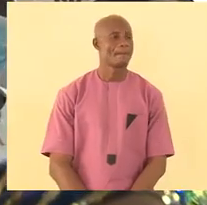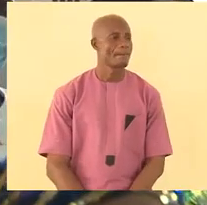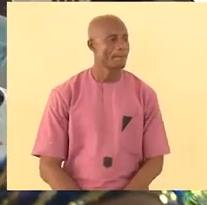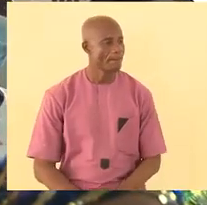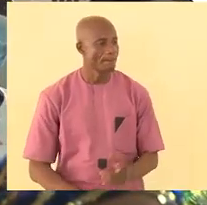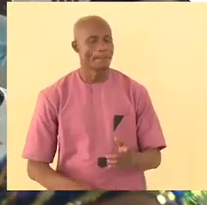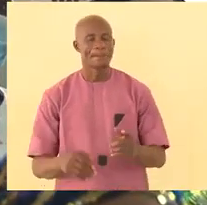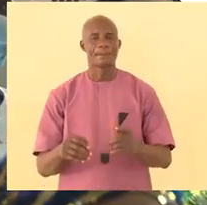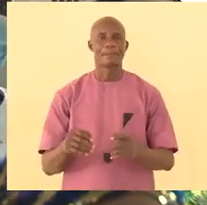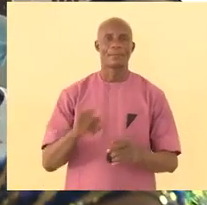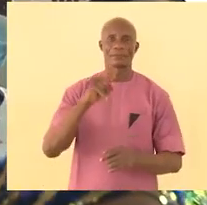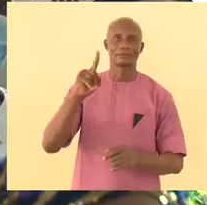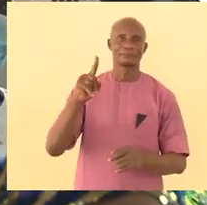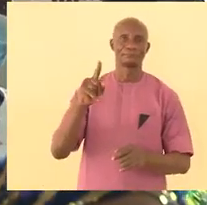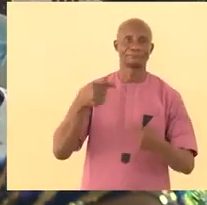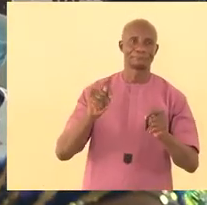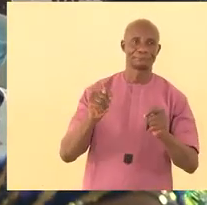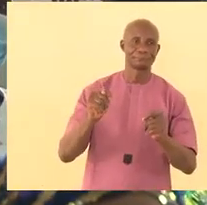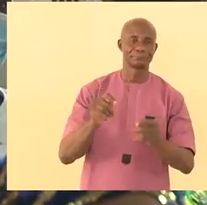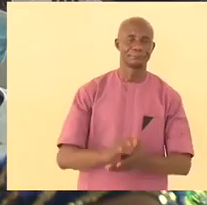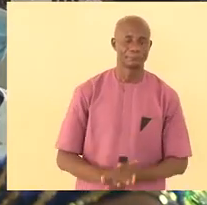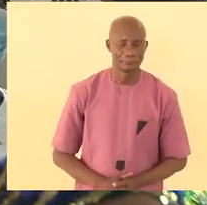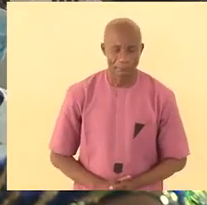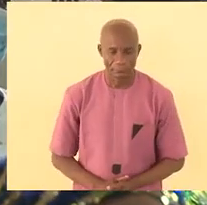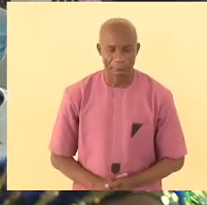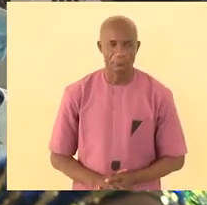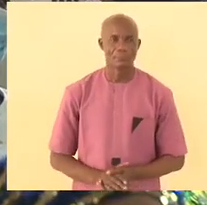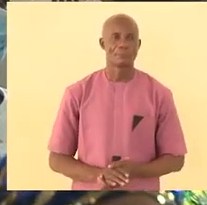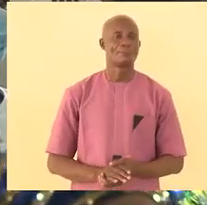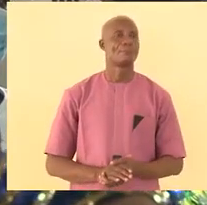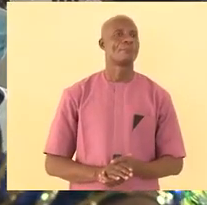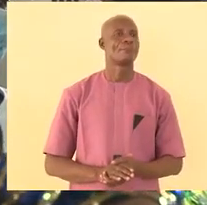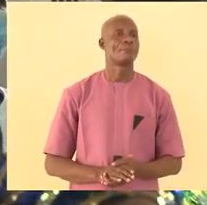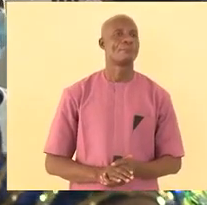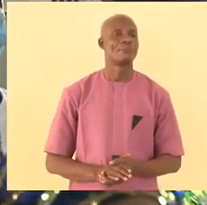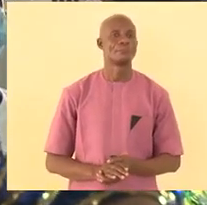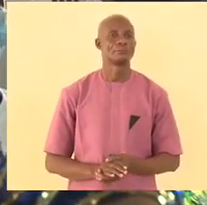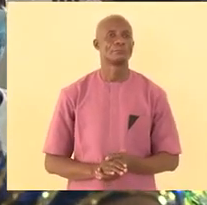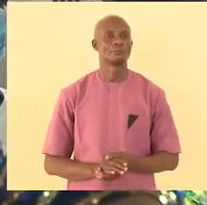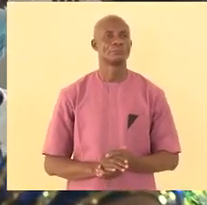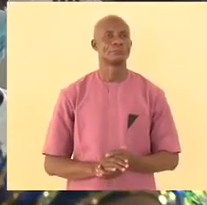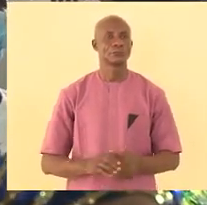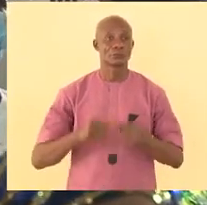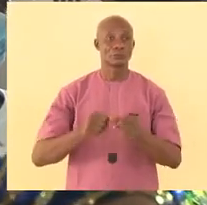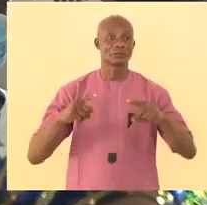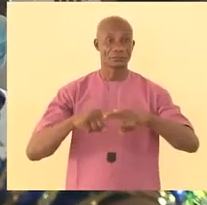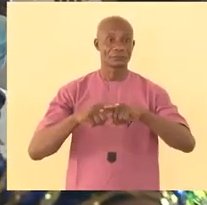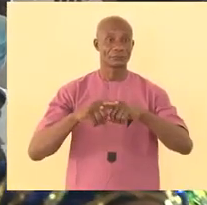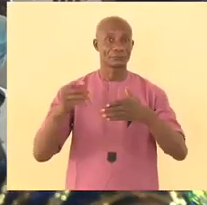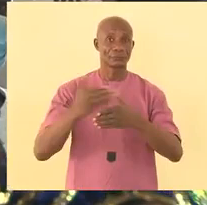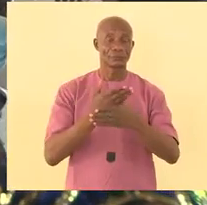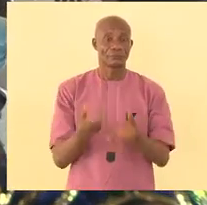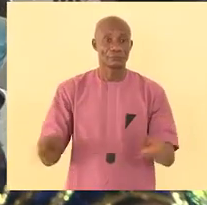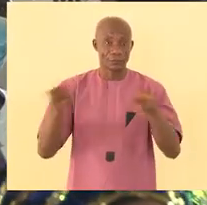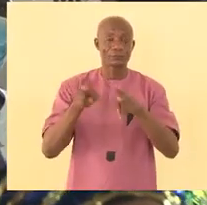I'd like to attempt question number 4. Yes, it is correct that there is constant conflict between